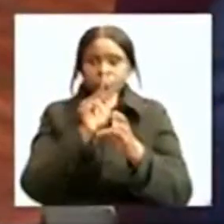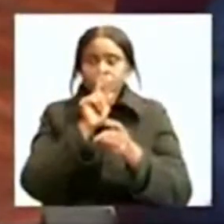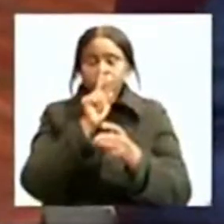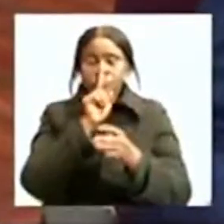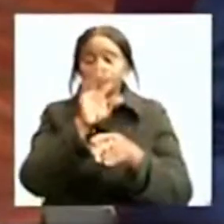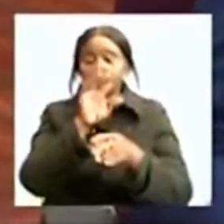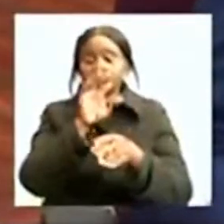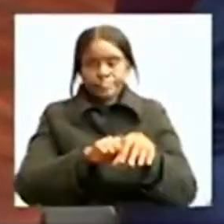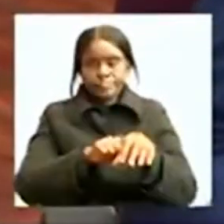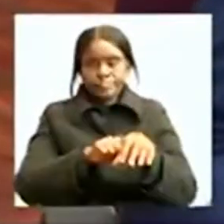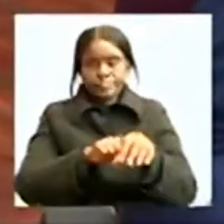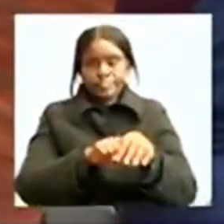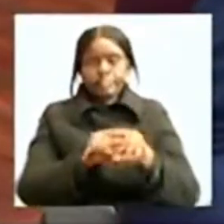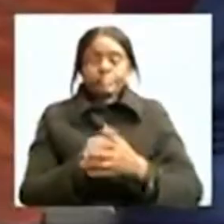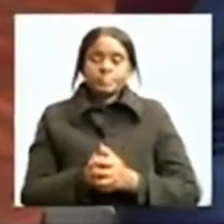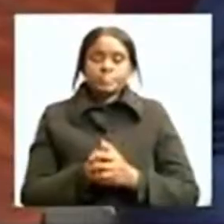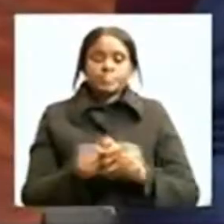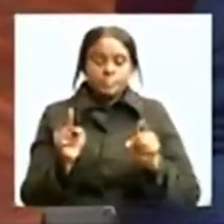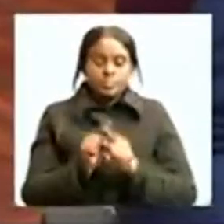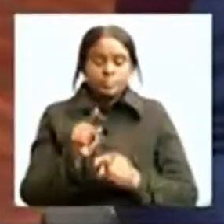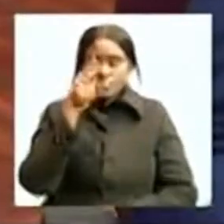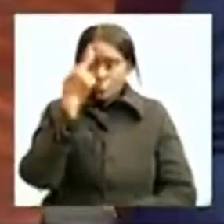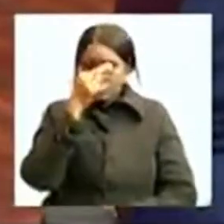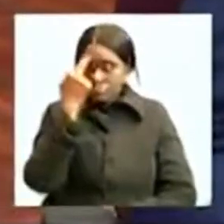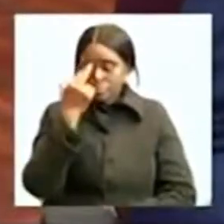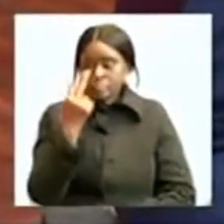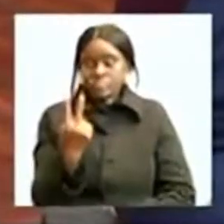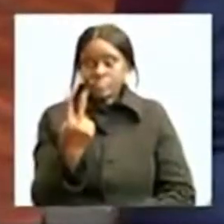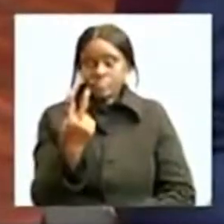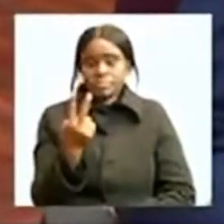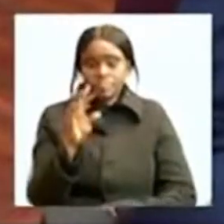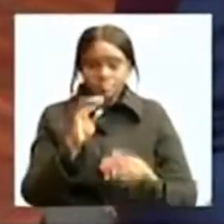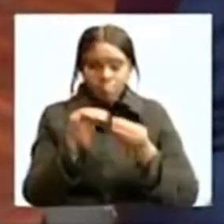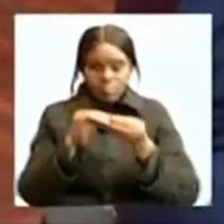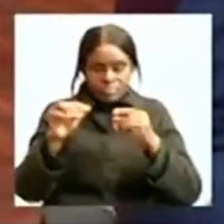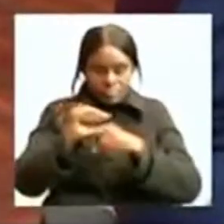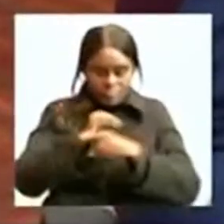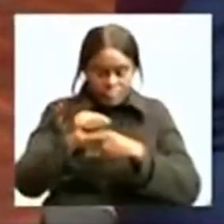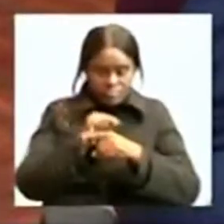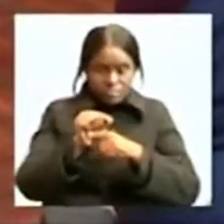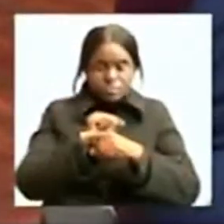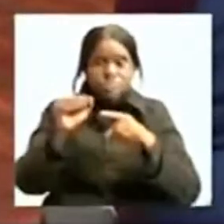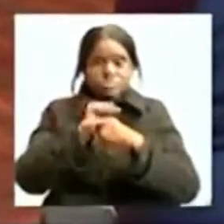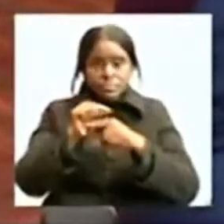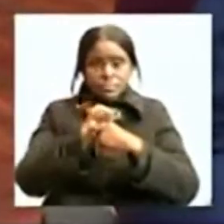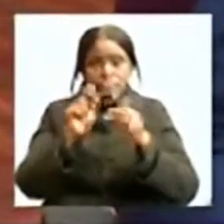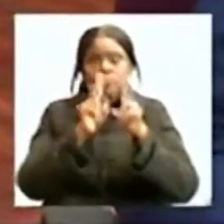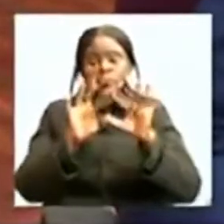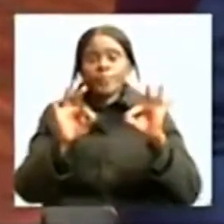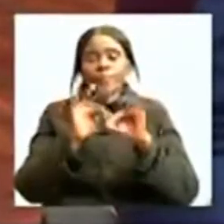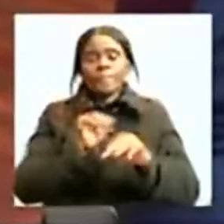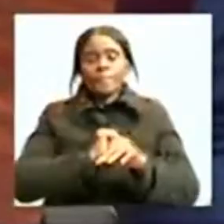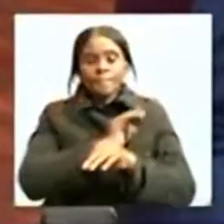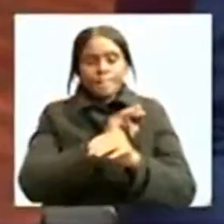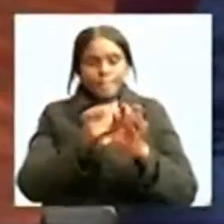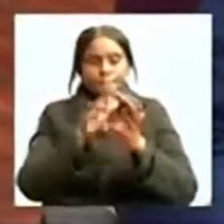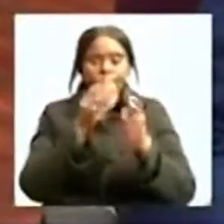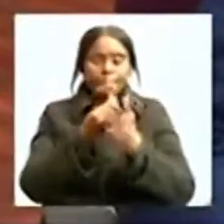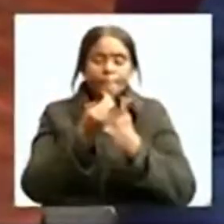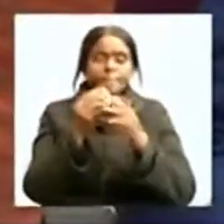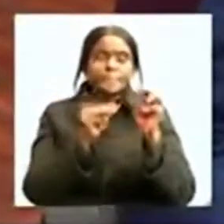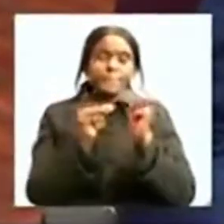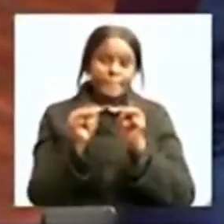time. Roman numeral 2, capacity building, train relevant staff on financial